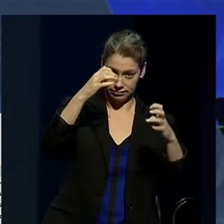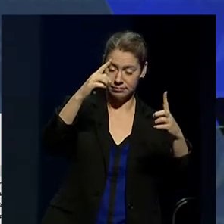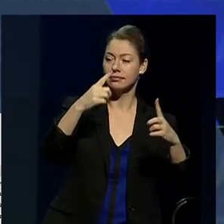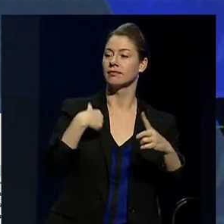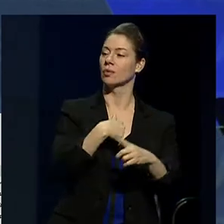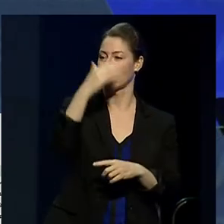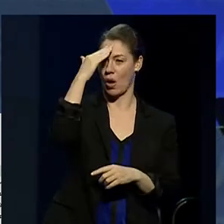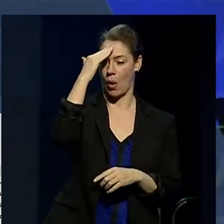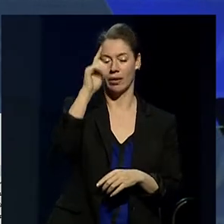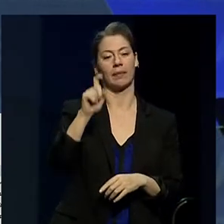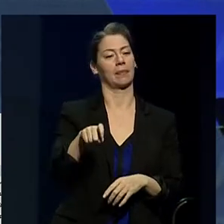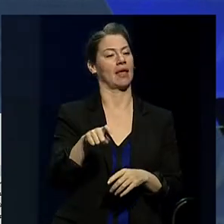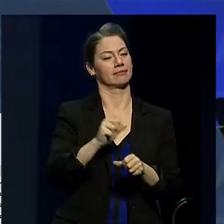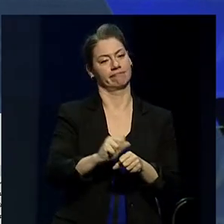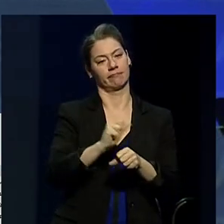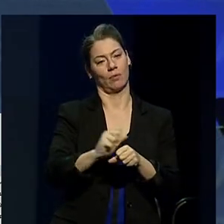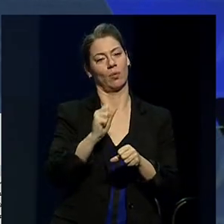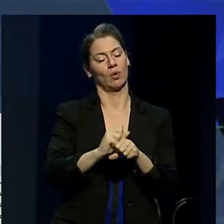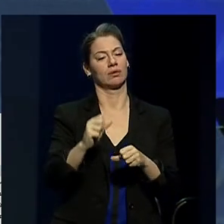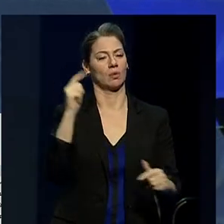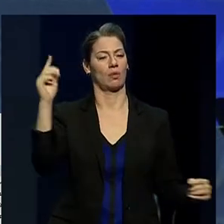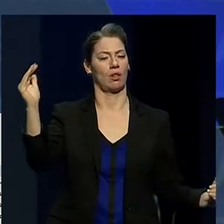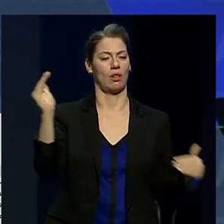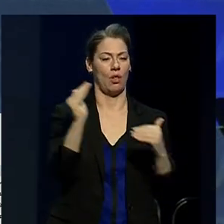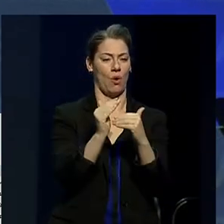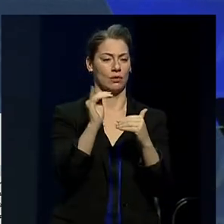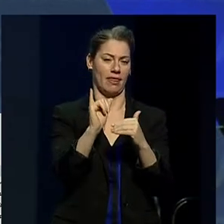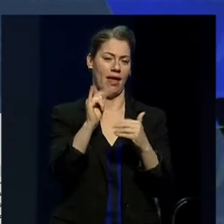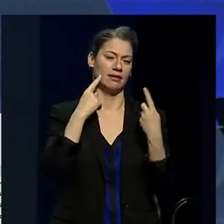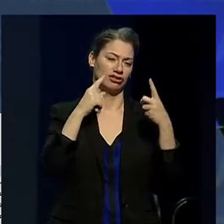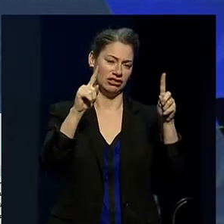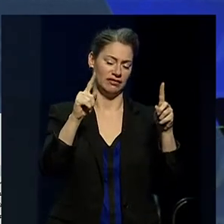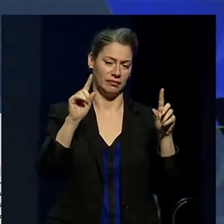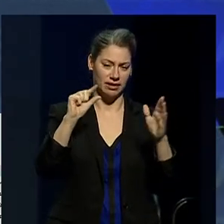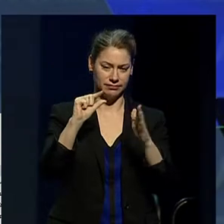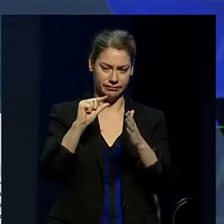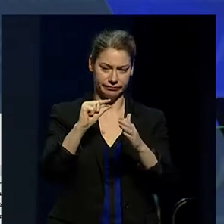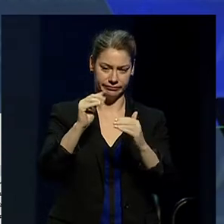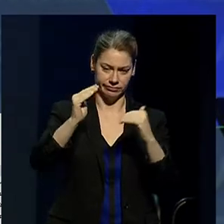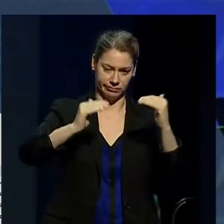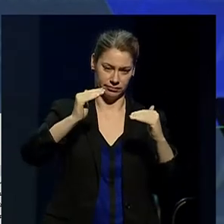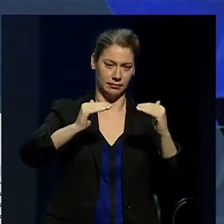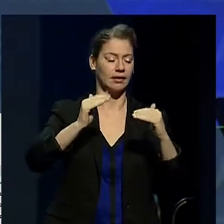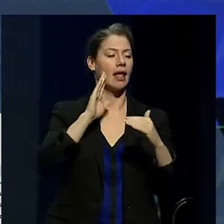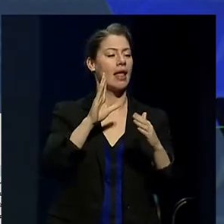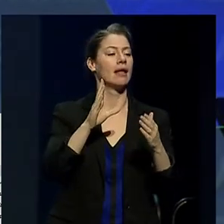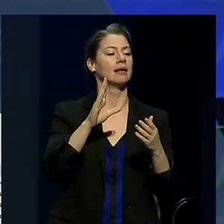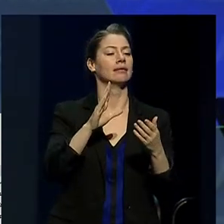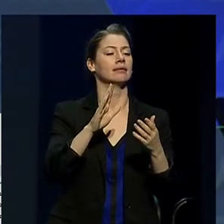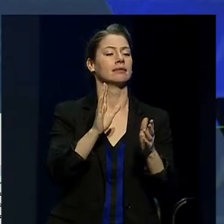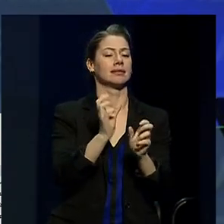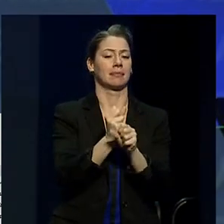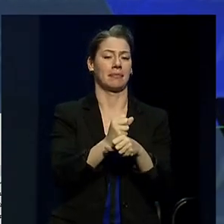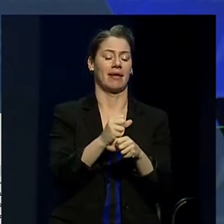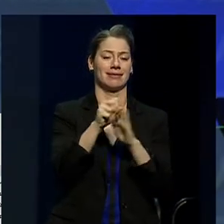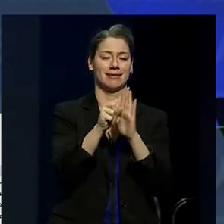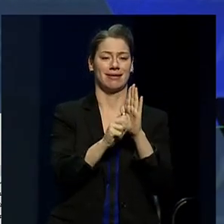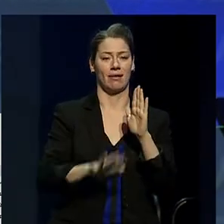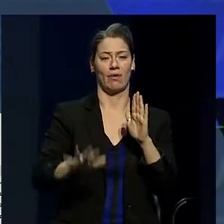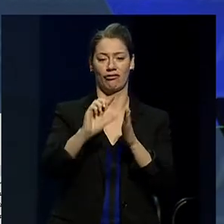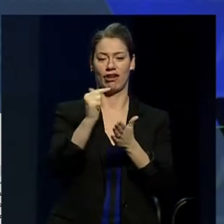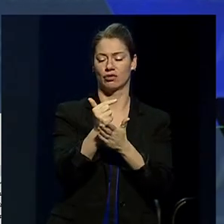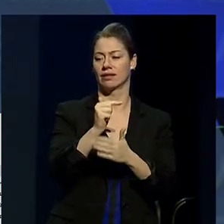pernicious and persistent achievement gap and bring statewide grad rates to 95%. Thanks for